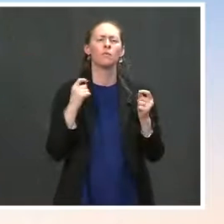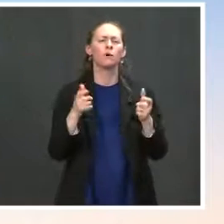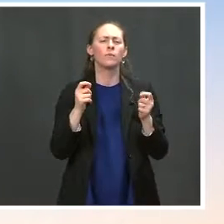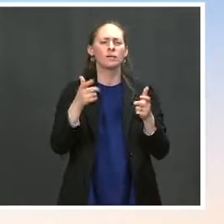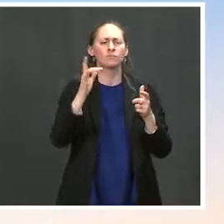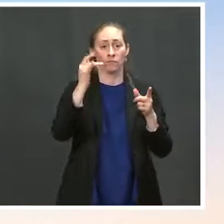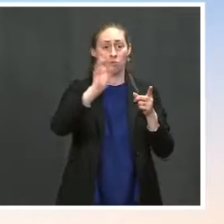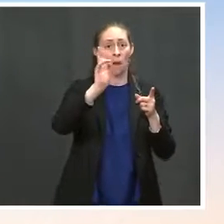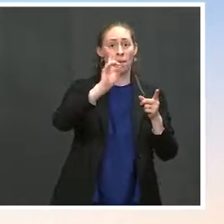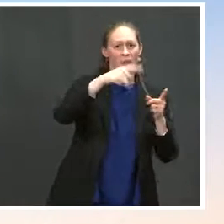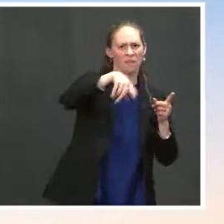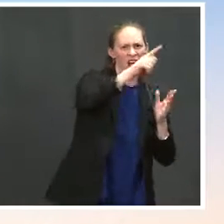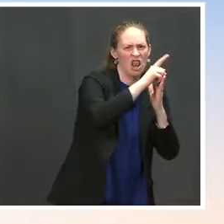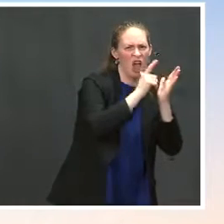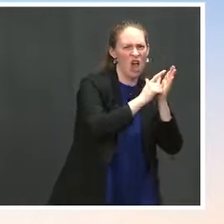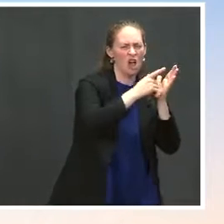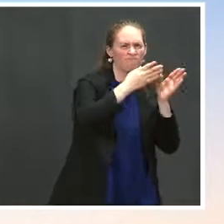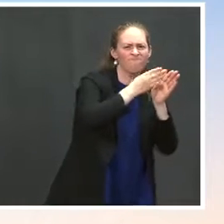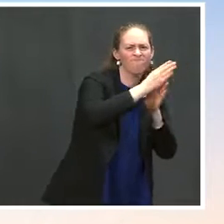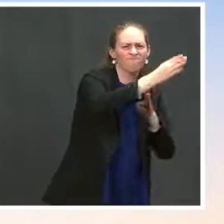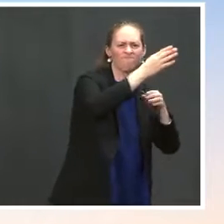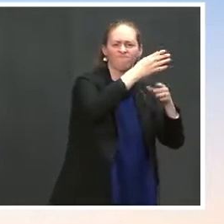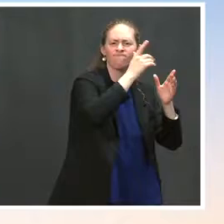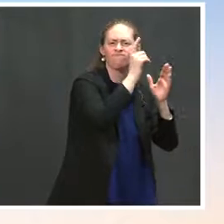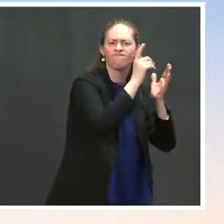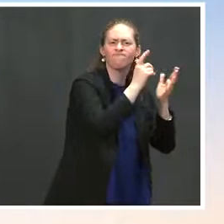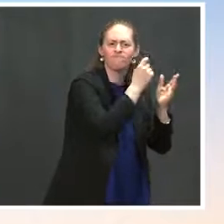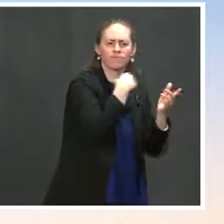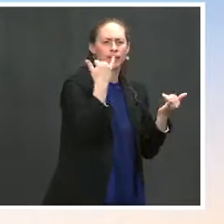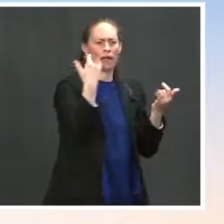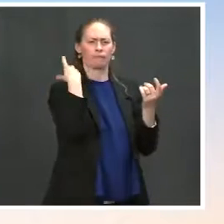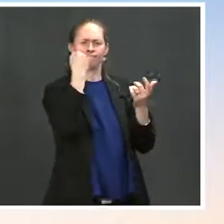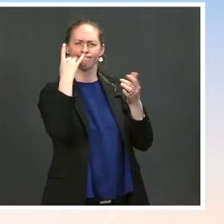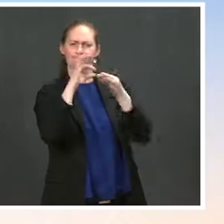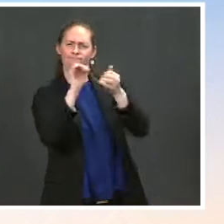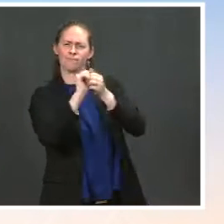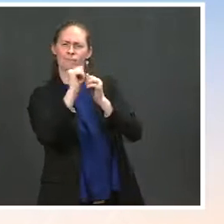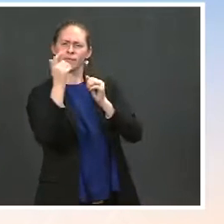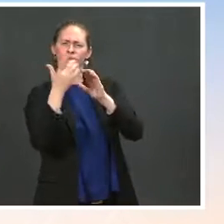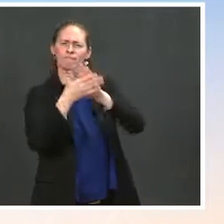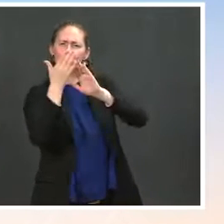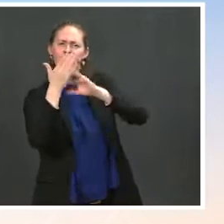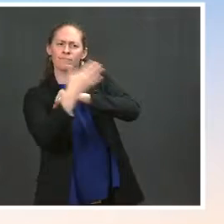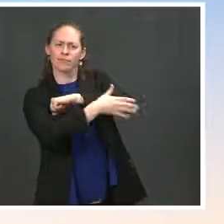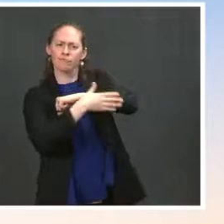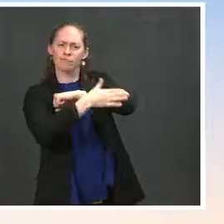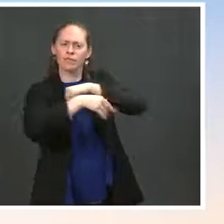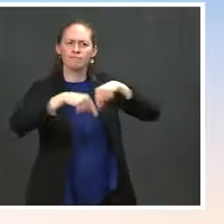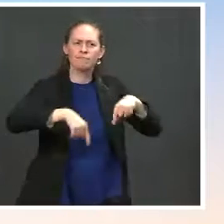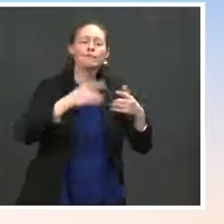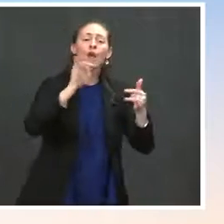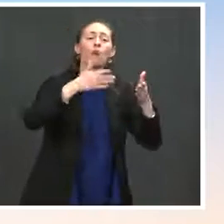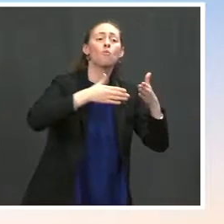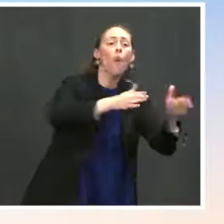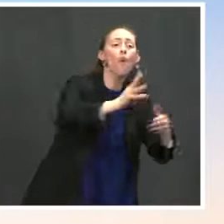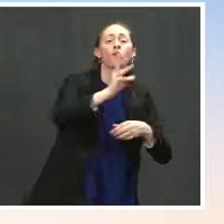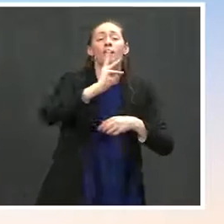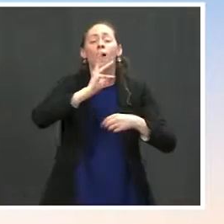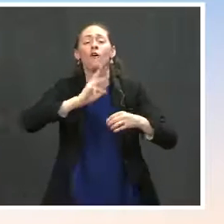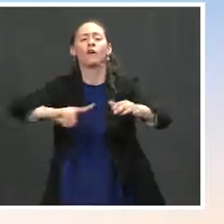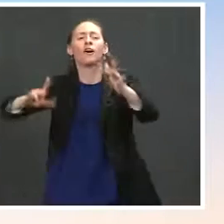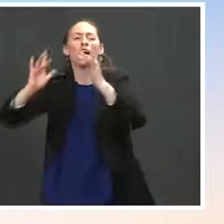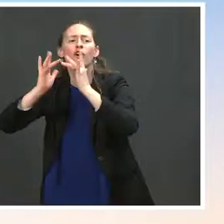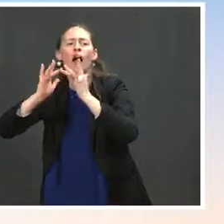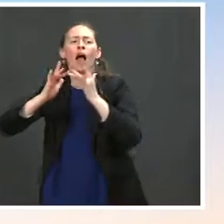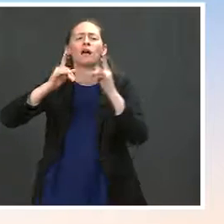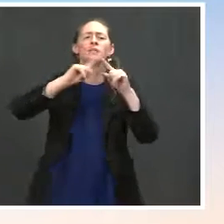out a slimmer infrastructure plan. Includes roads, water, some broadband, some things that the